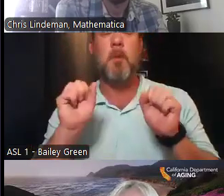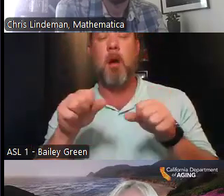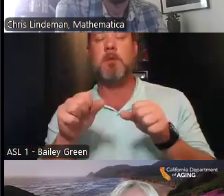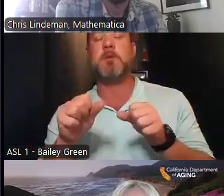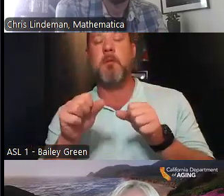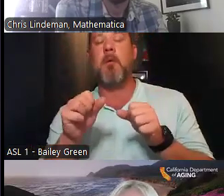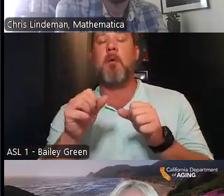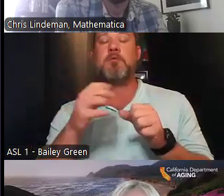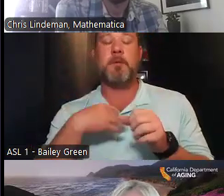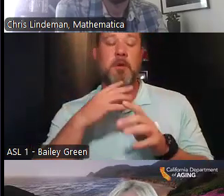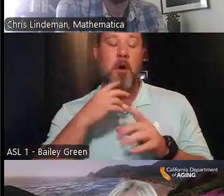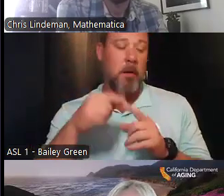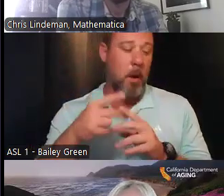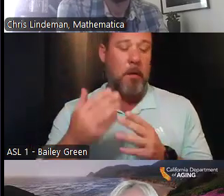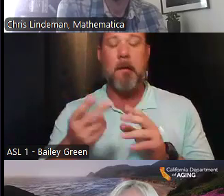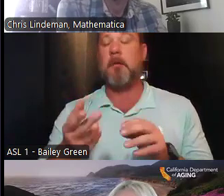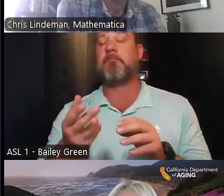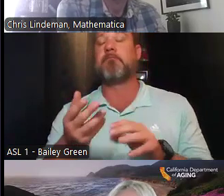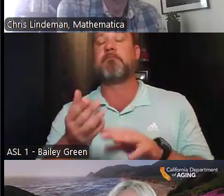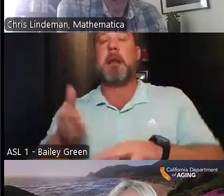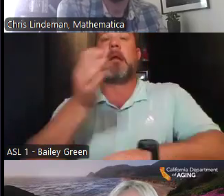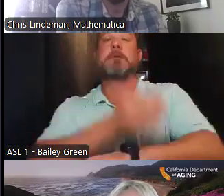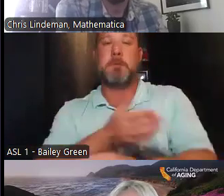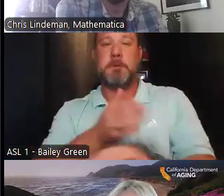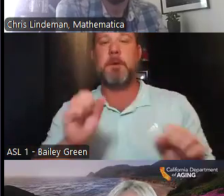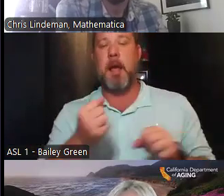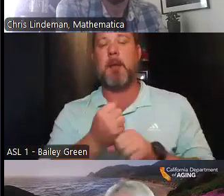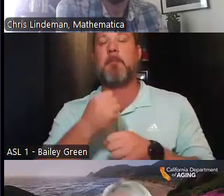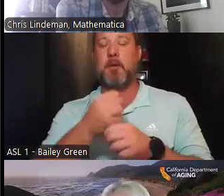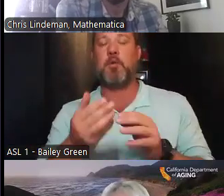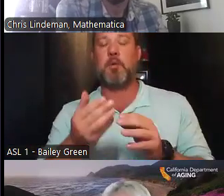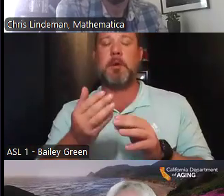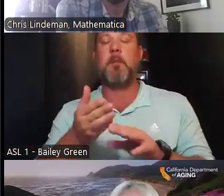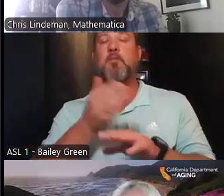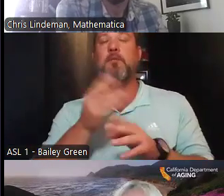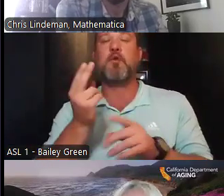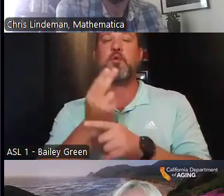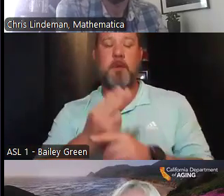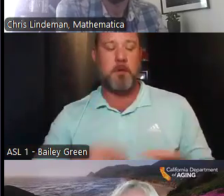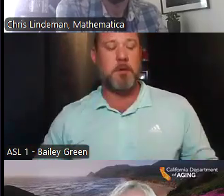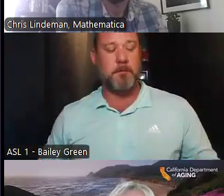been talking about just what kind of enhancements we can make to improve the usability of the tool.